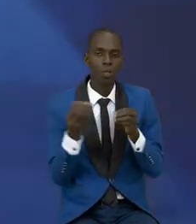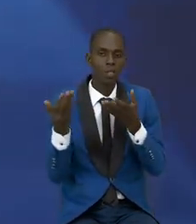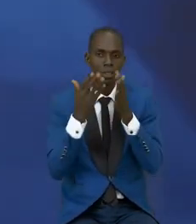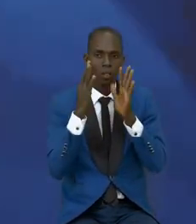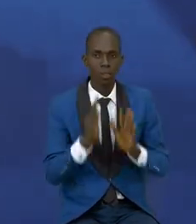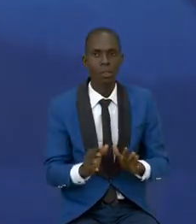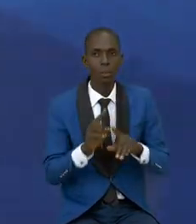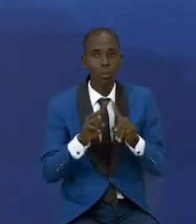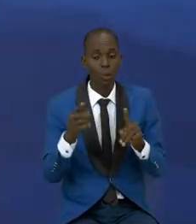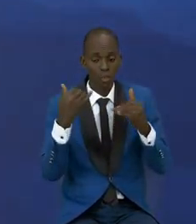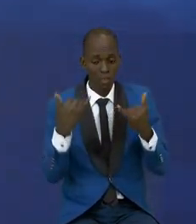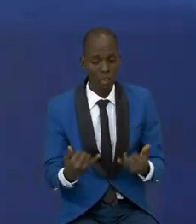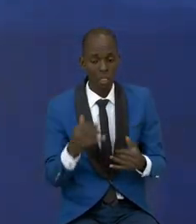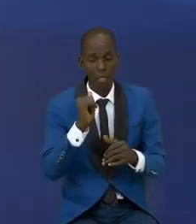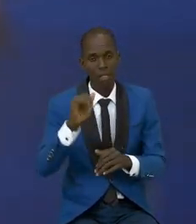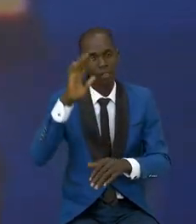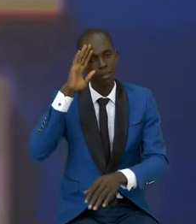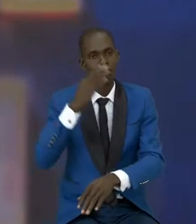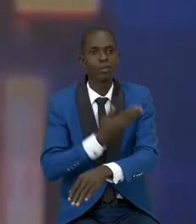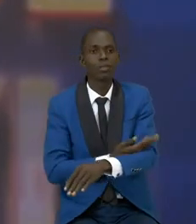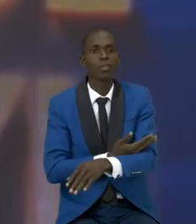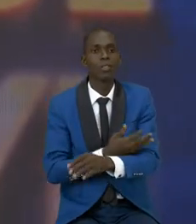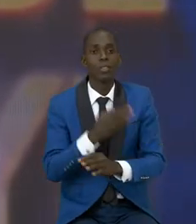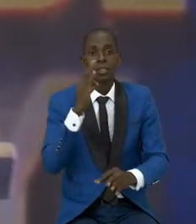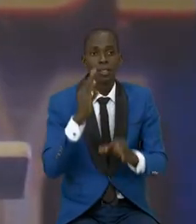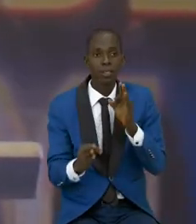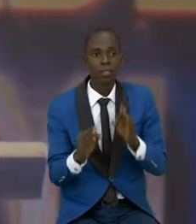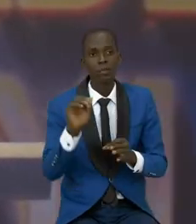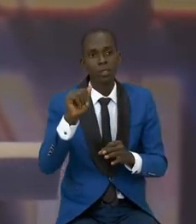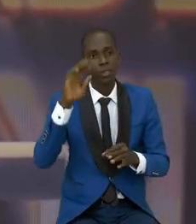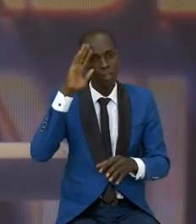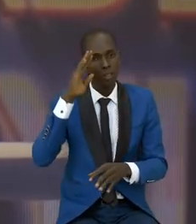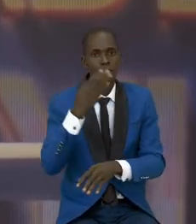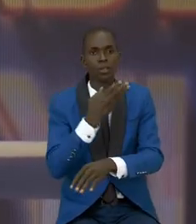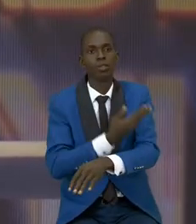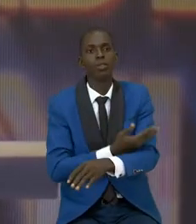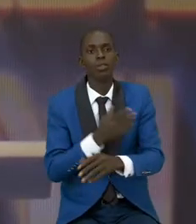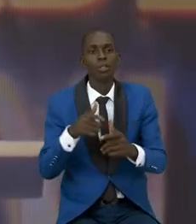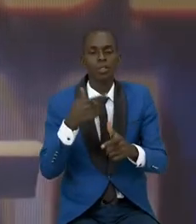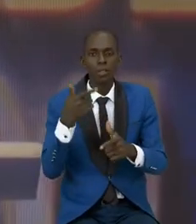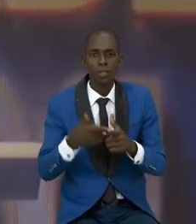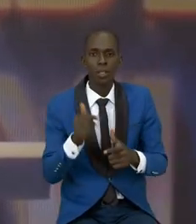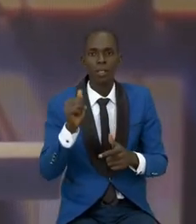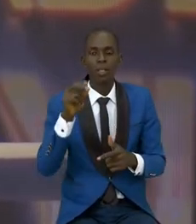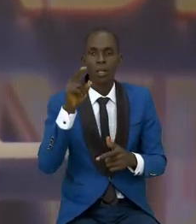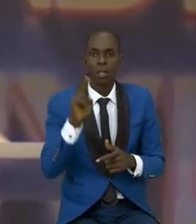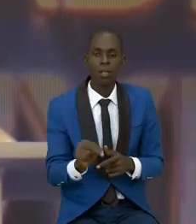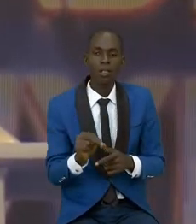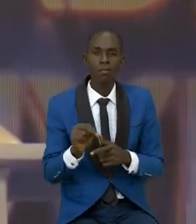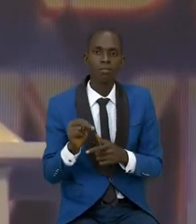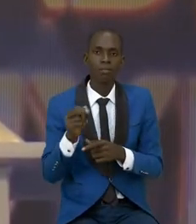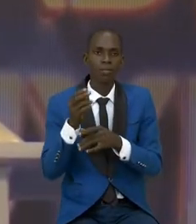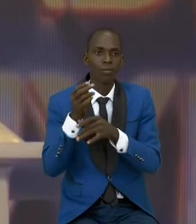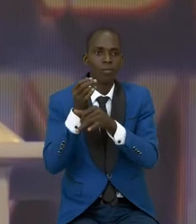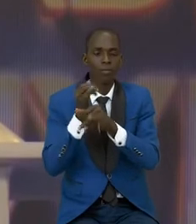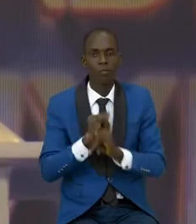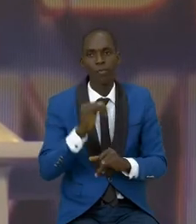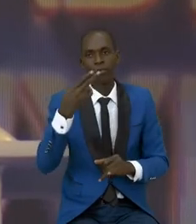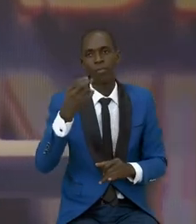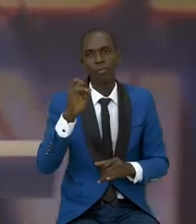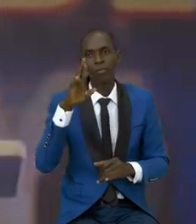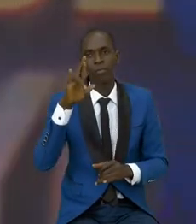if a son, then an heir of God through Christ.